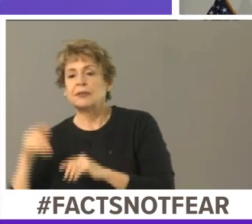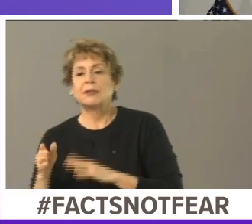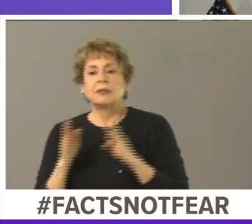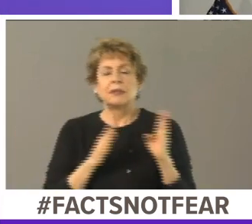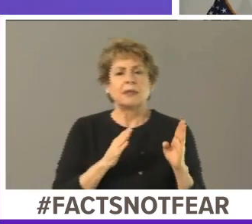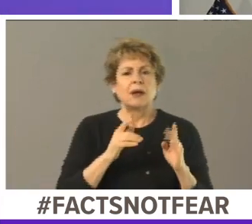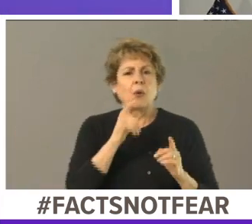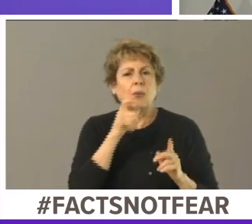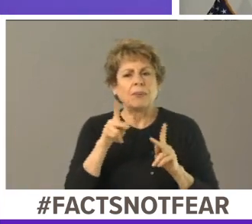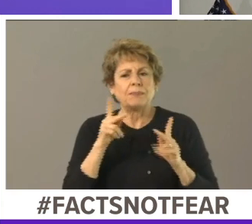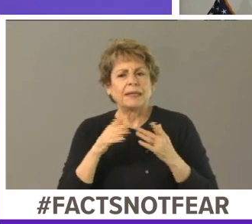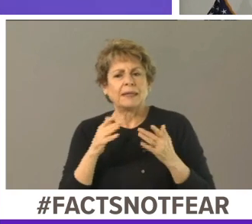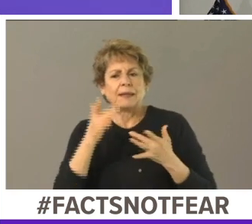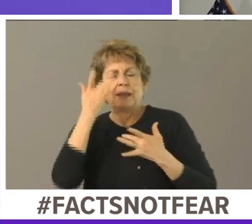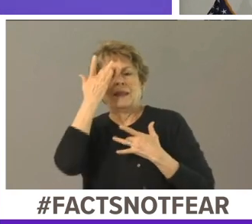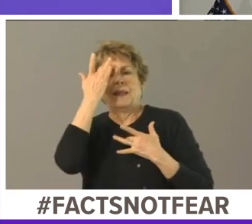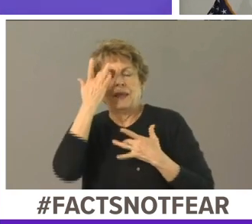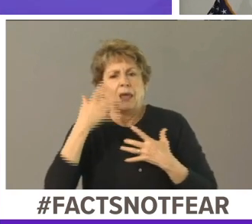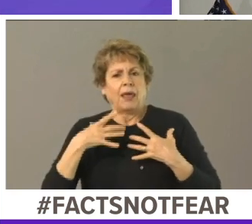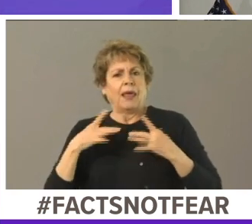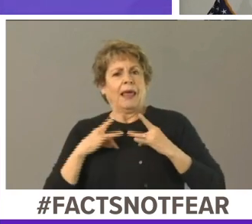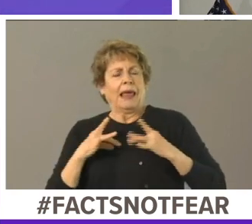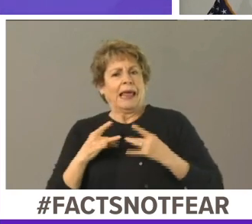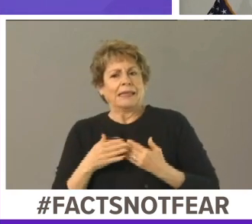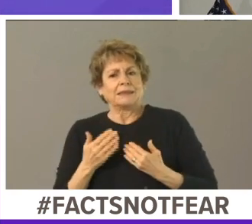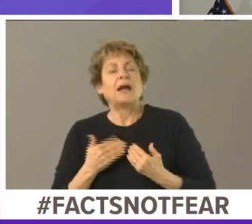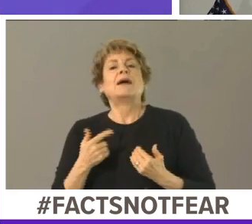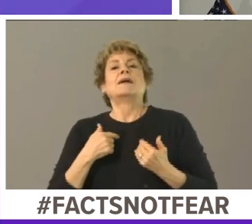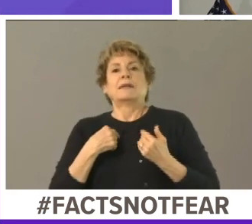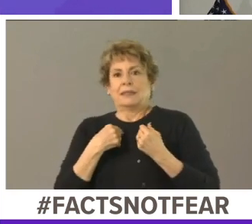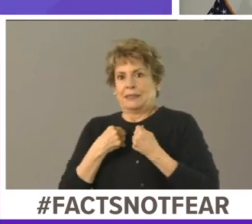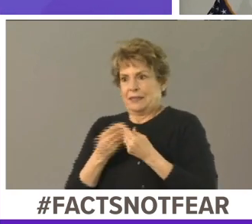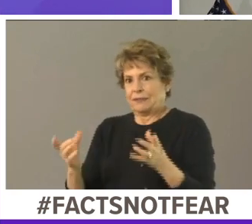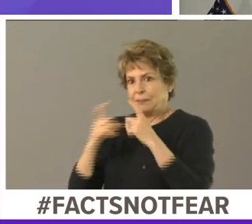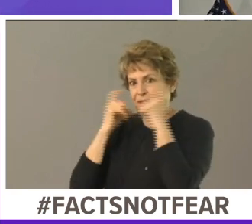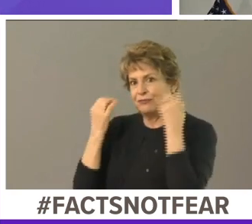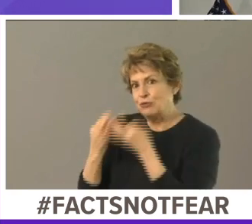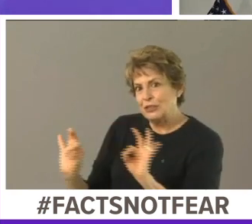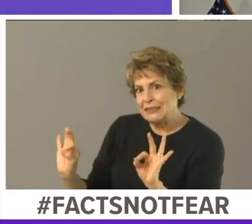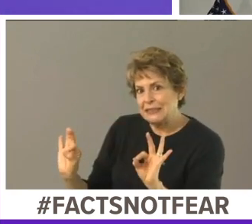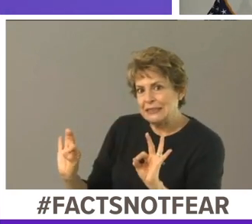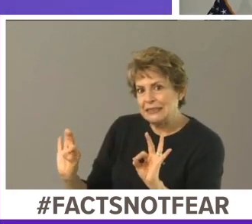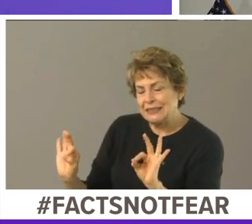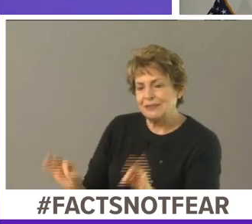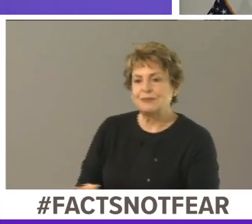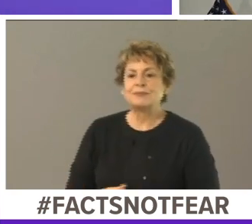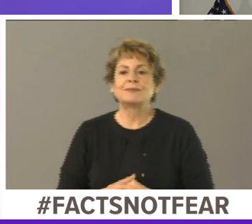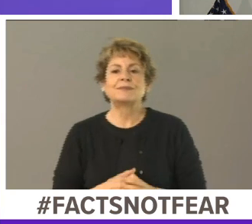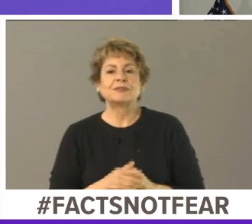starting tomorrow. So if you need a mask or want a mask, you can visit